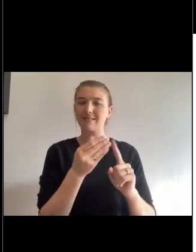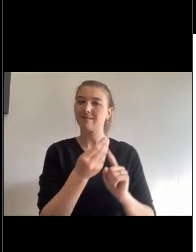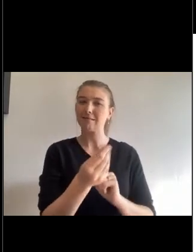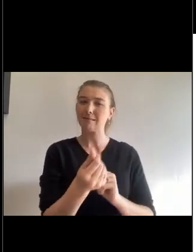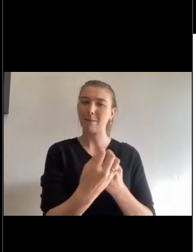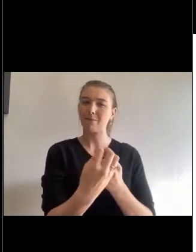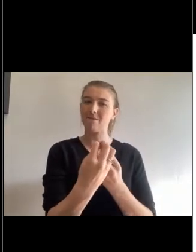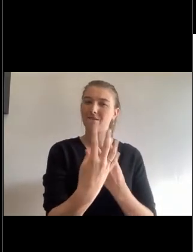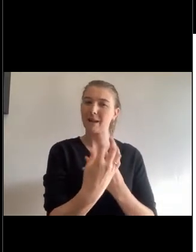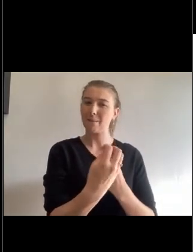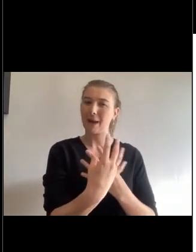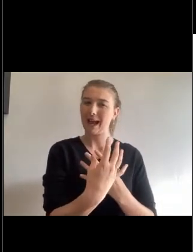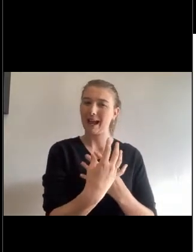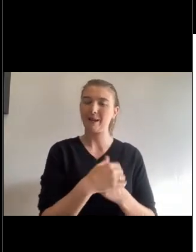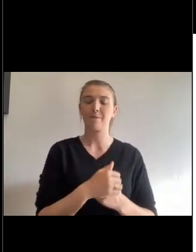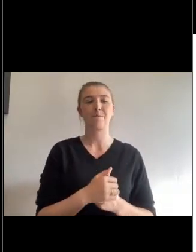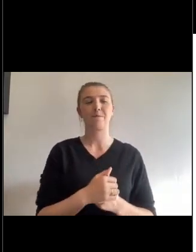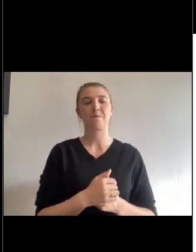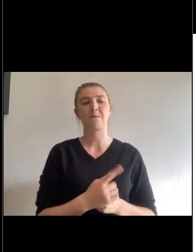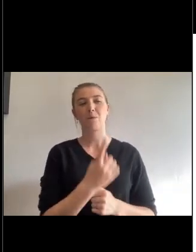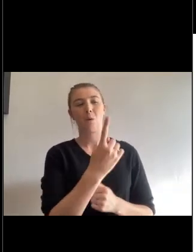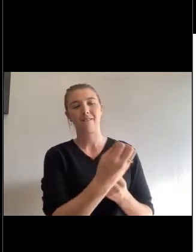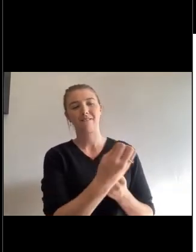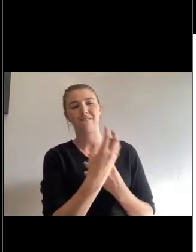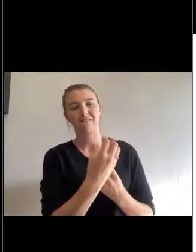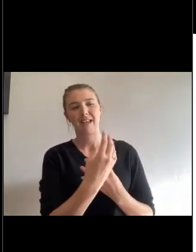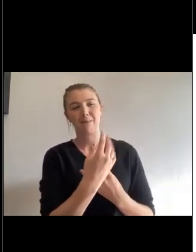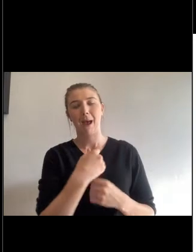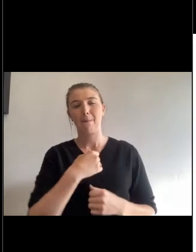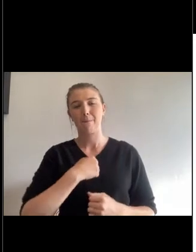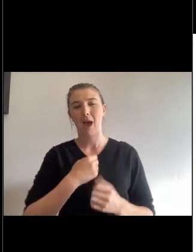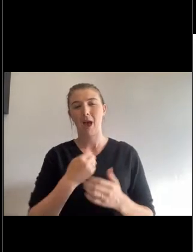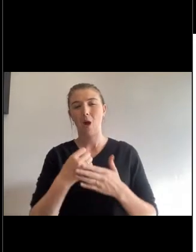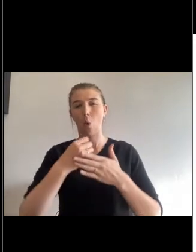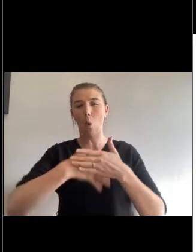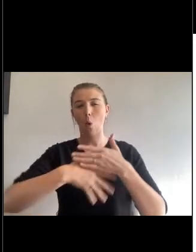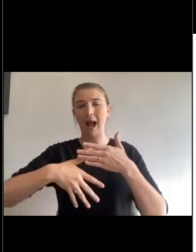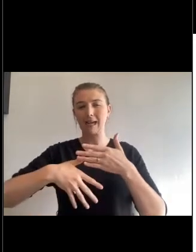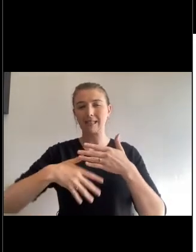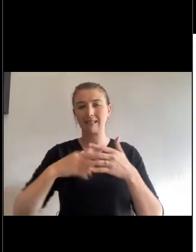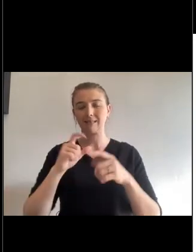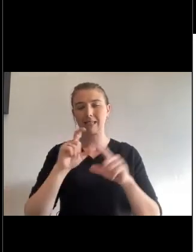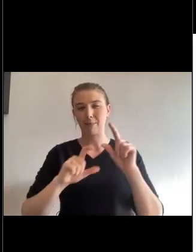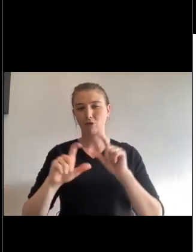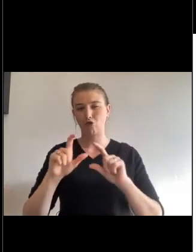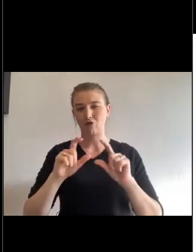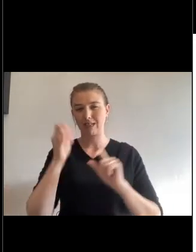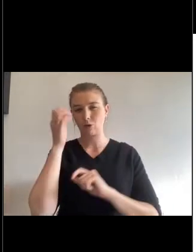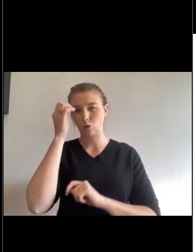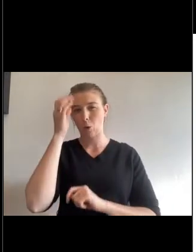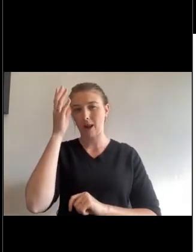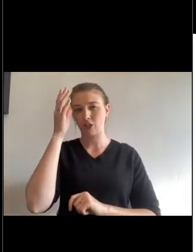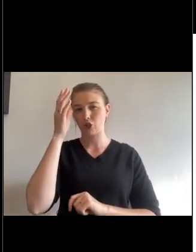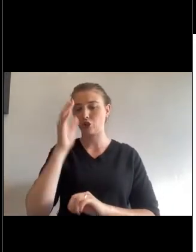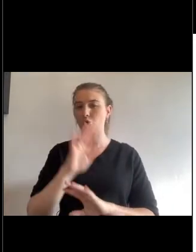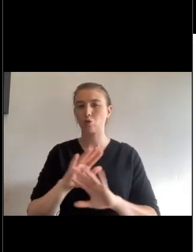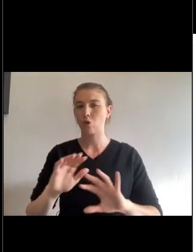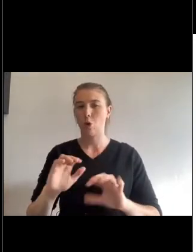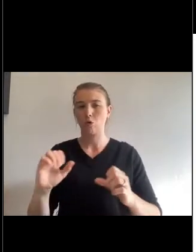acted on. And one of the feedback was that my organic chemistry knowledge wasn't as